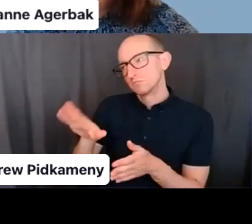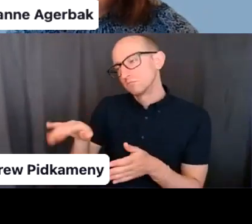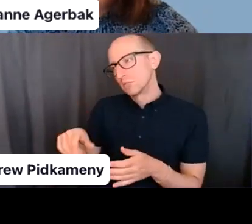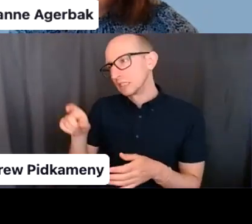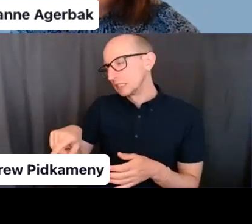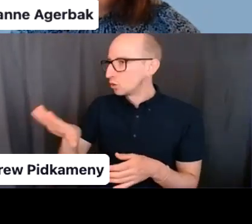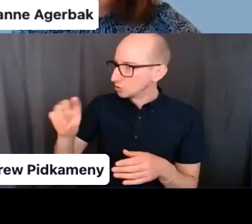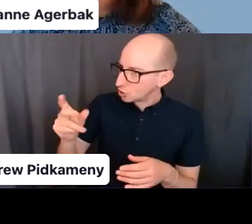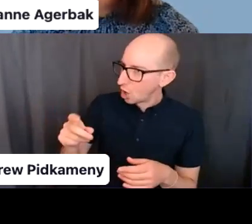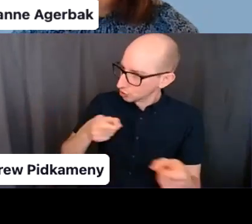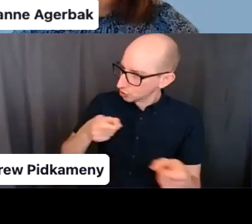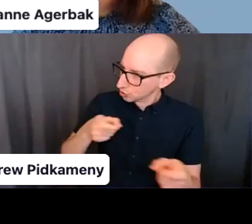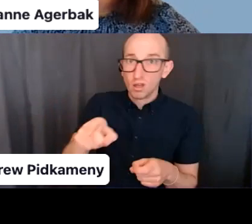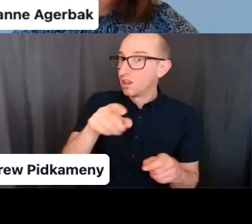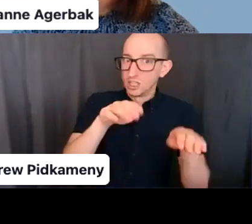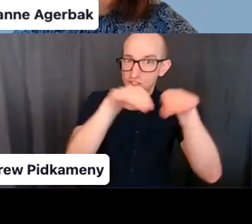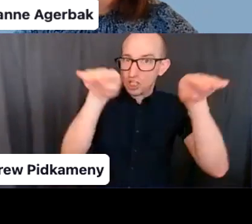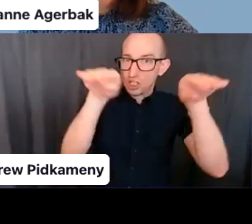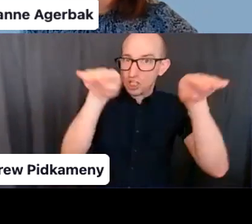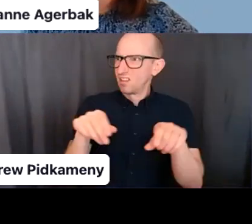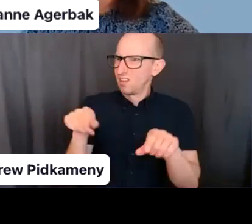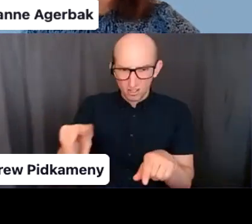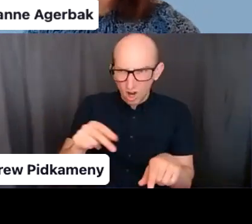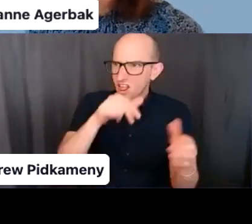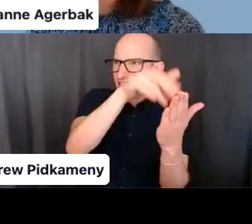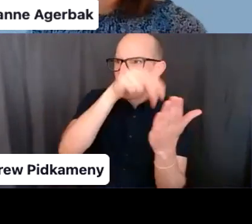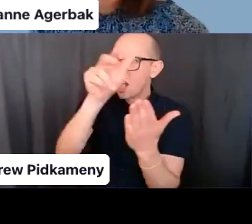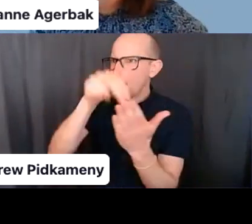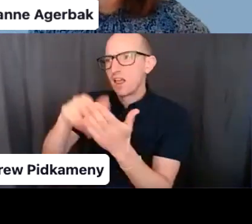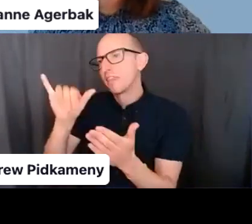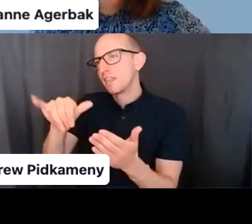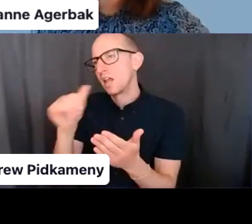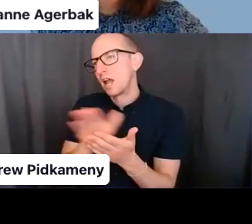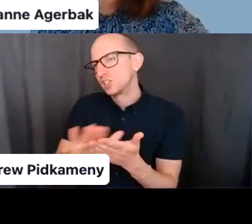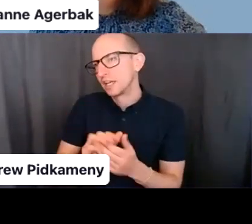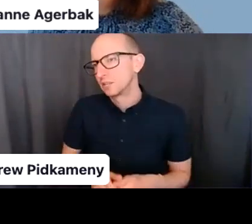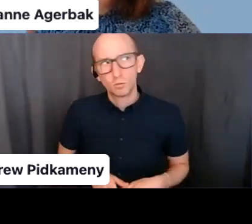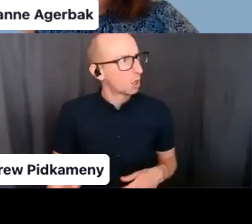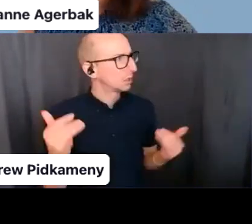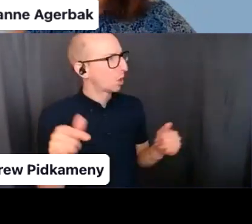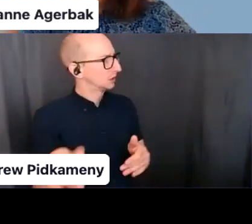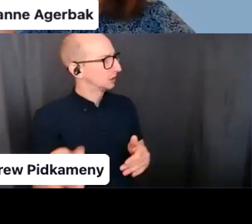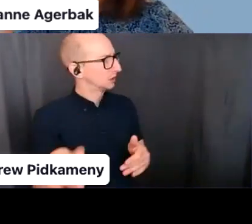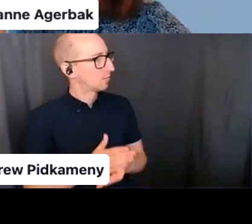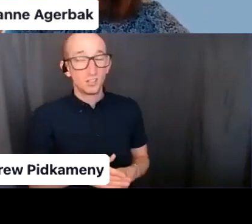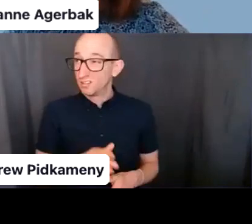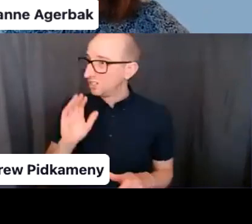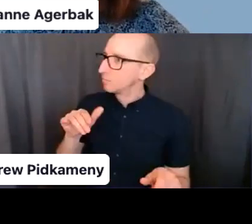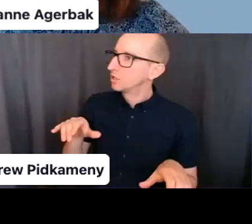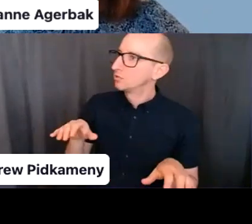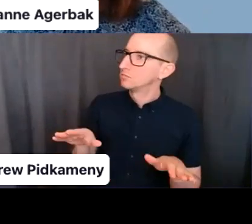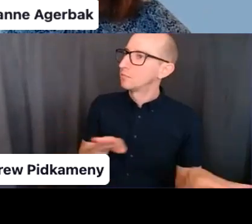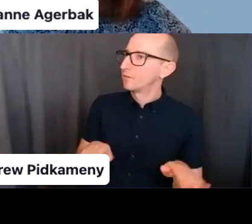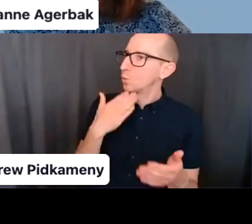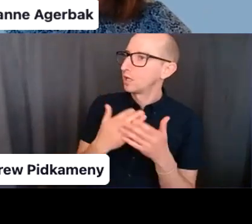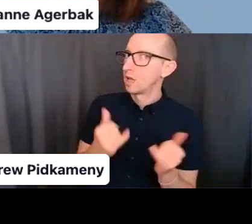licking the food on the shelves and that's not hygienic. Well, he's not doing anything now. He seems to be doing well now, but we got a